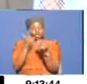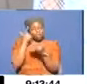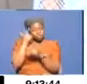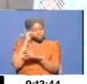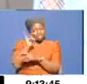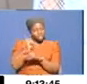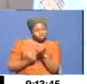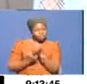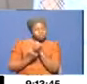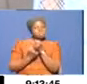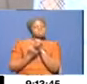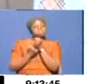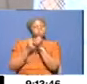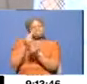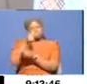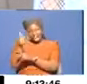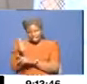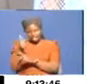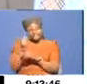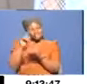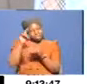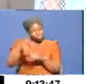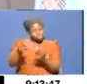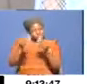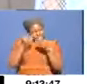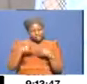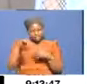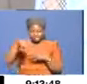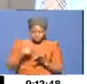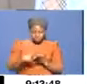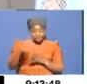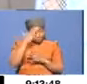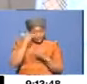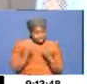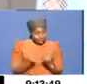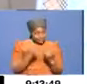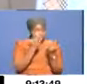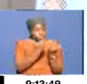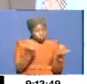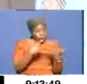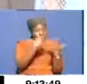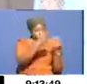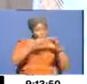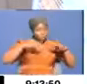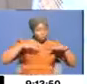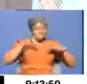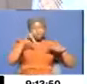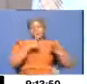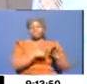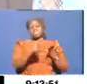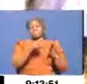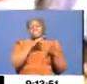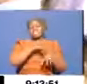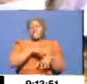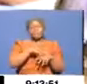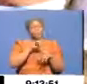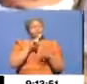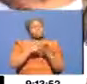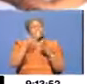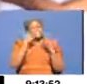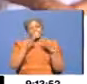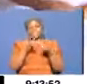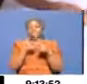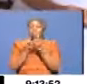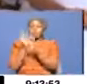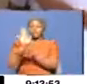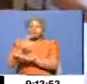wapeane wiki hii, manake watoto sasa ni wameenda holiday 1 week. In a week's time, watakuwa merudi shule. In